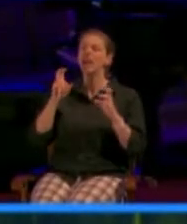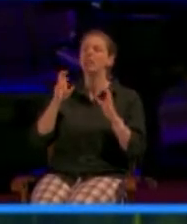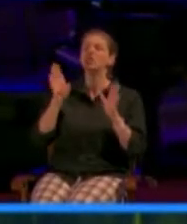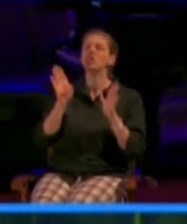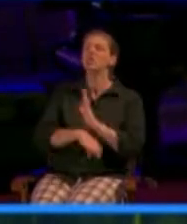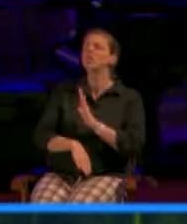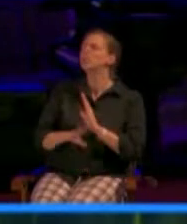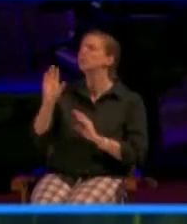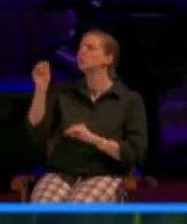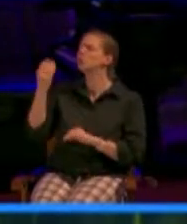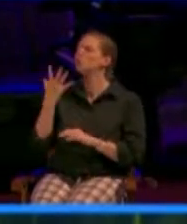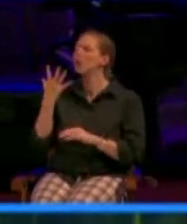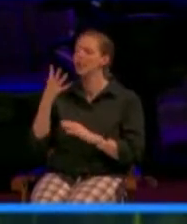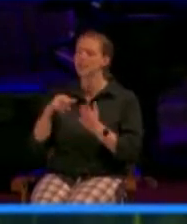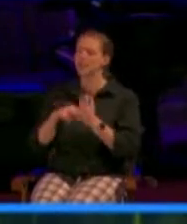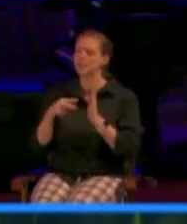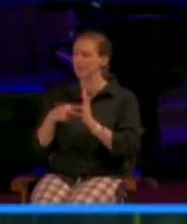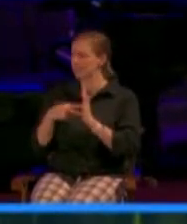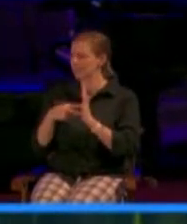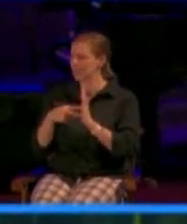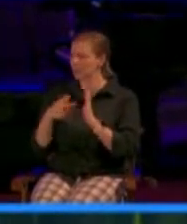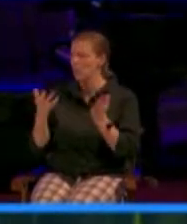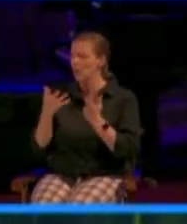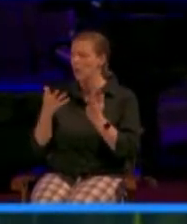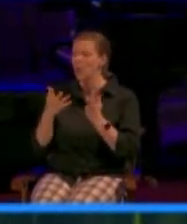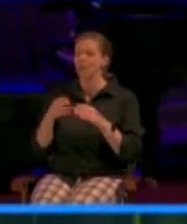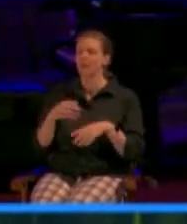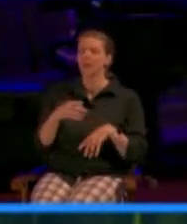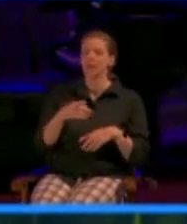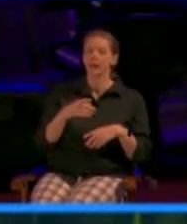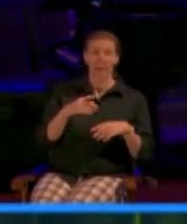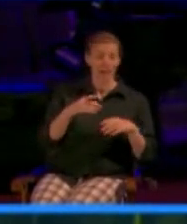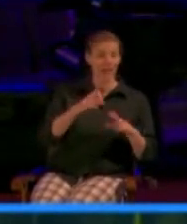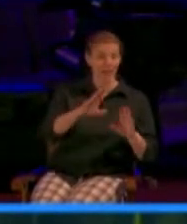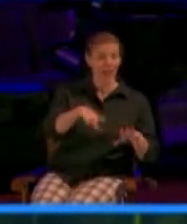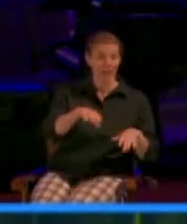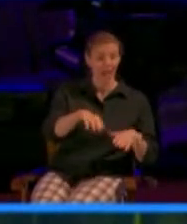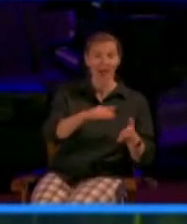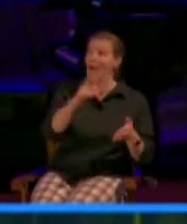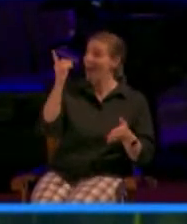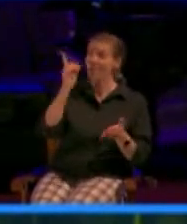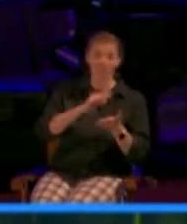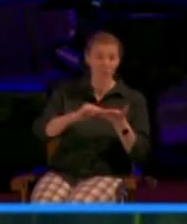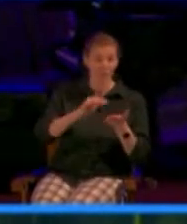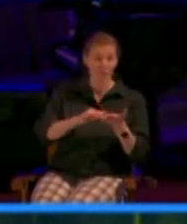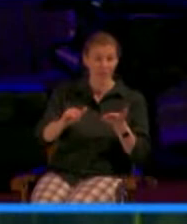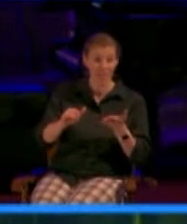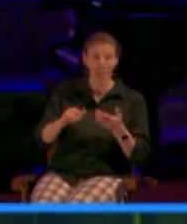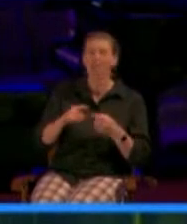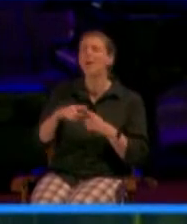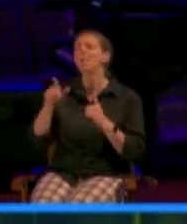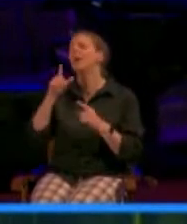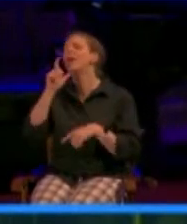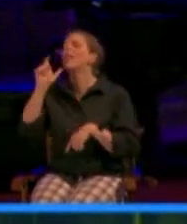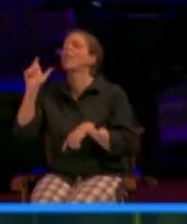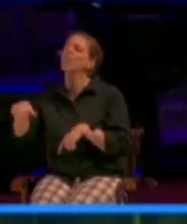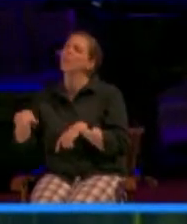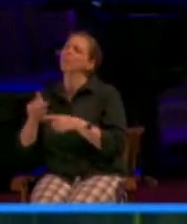of forgiveness without requiring repentance. You hear that?